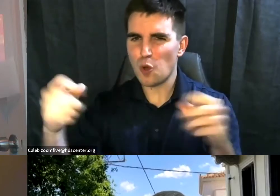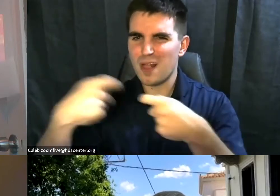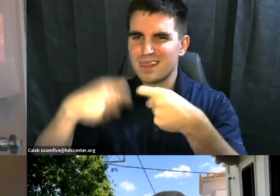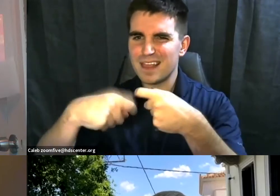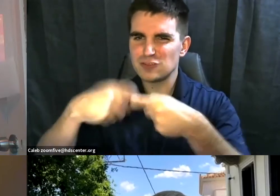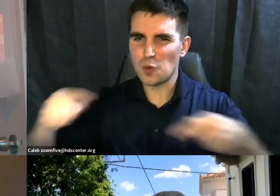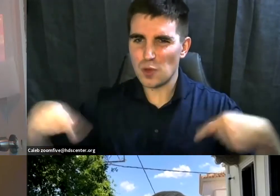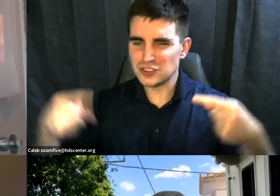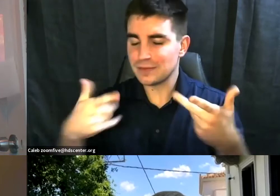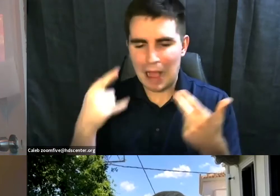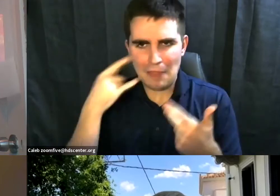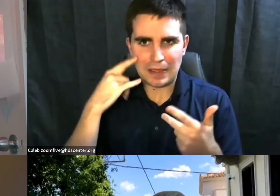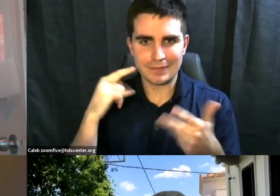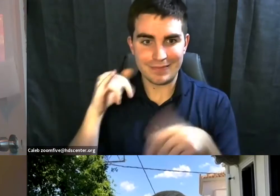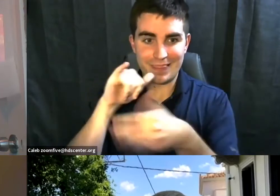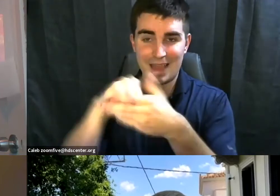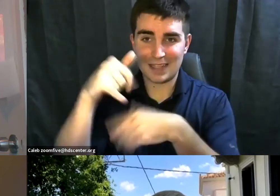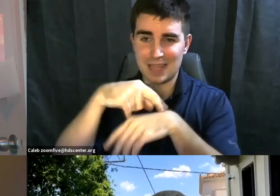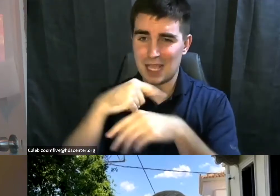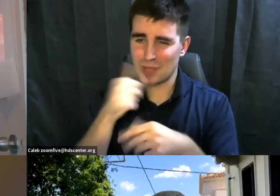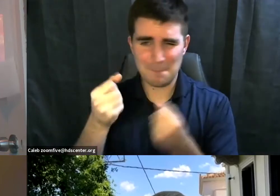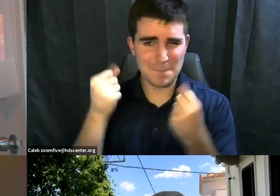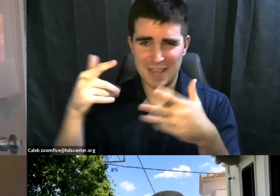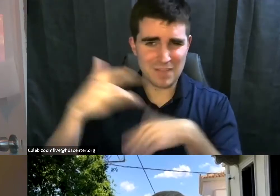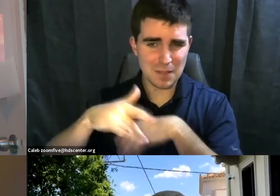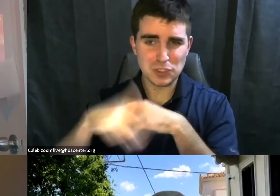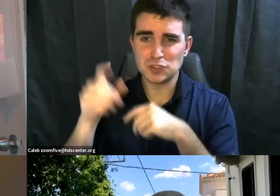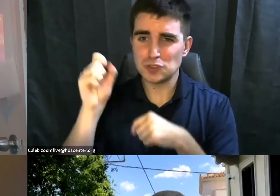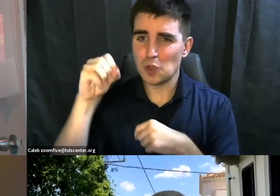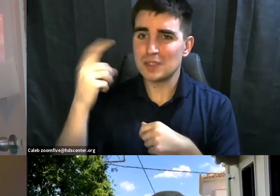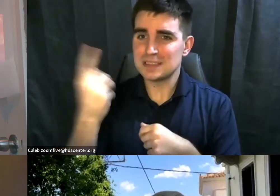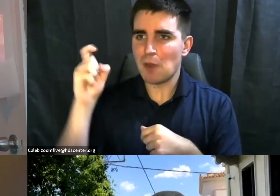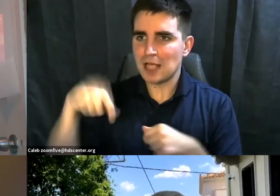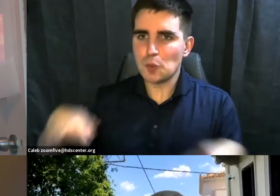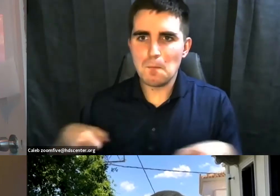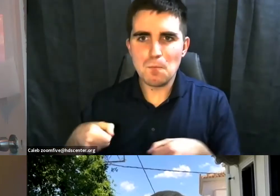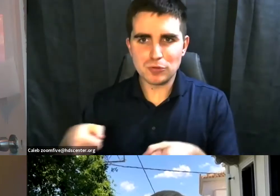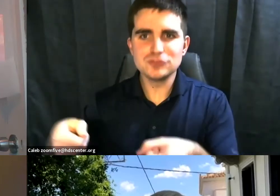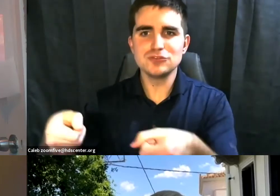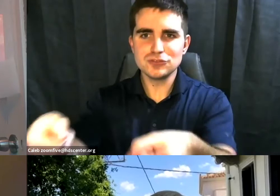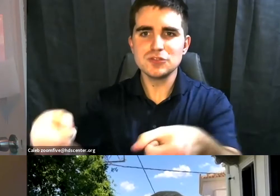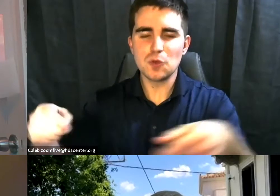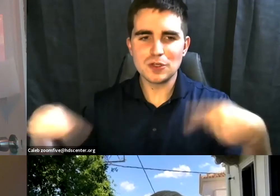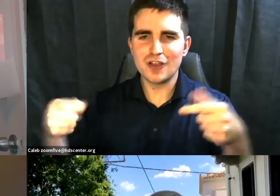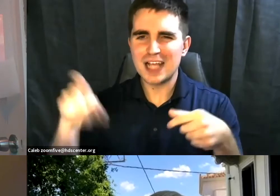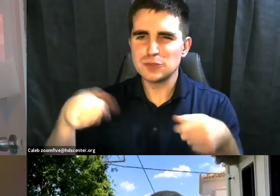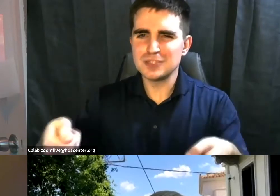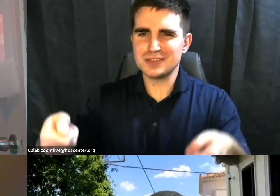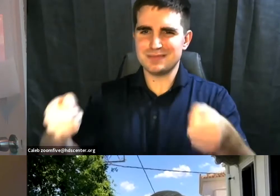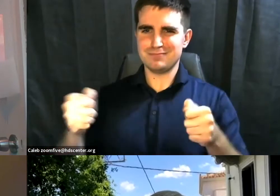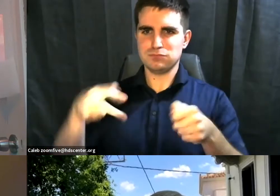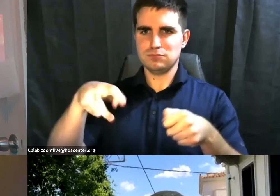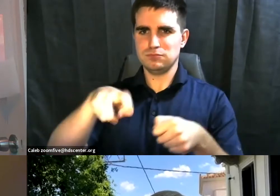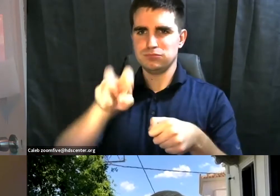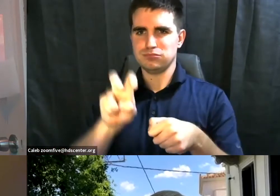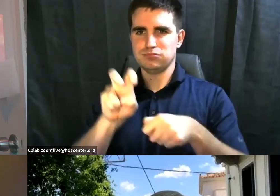electric wheelchairs available at that time. So he had to be pushed around by someone else, and the chair had to be tilted backwards by another